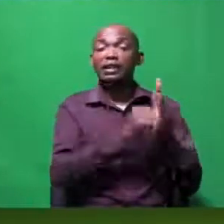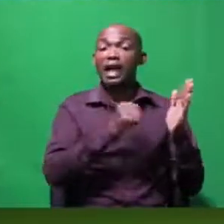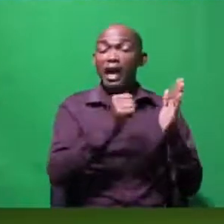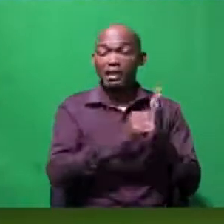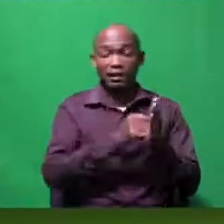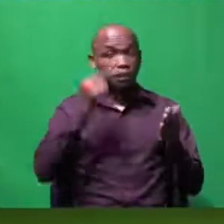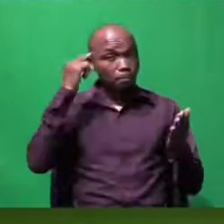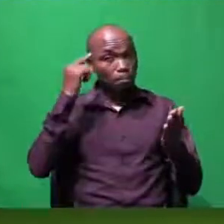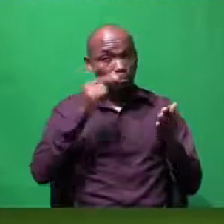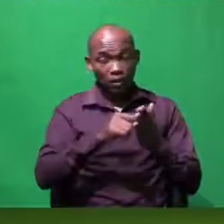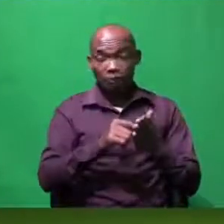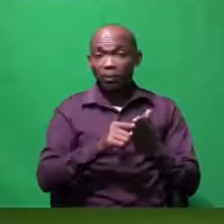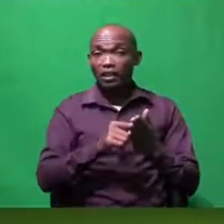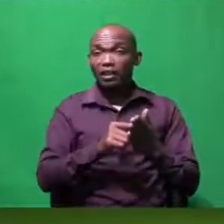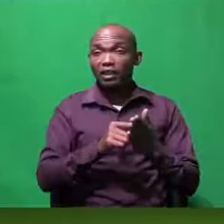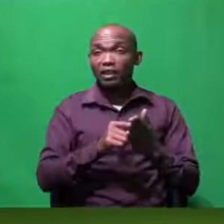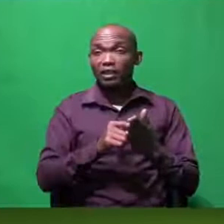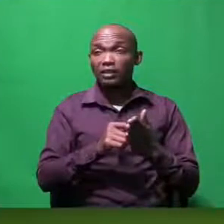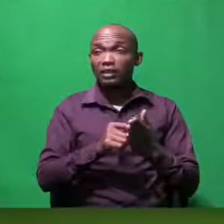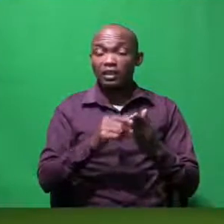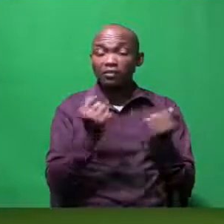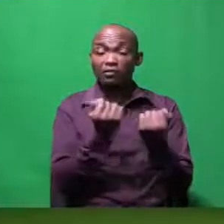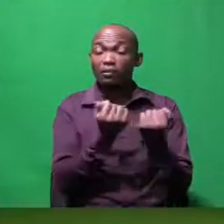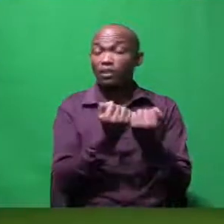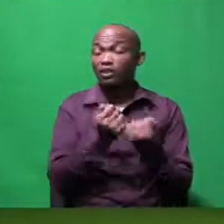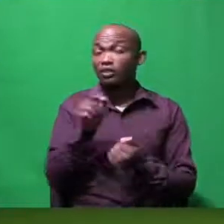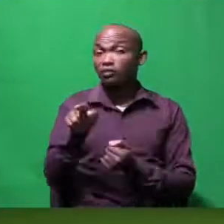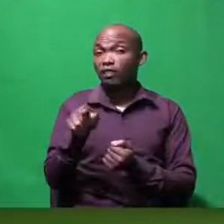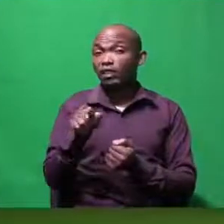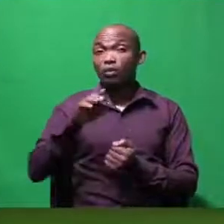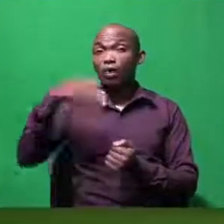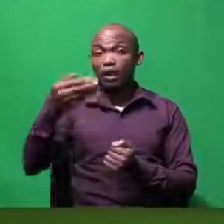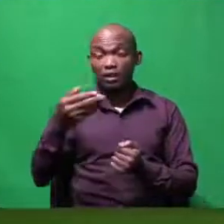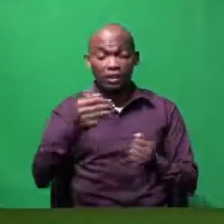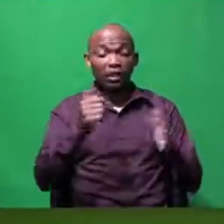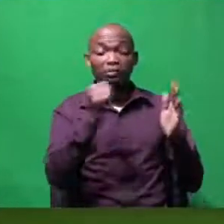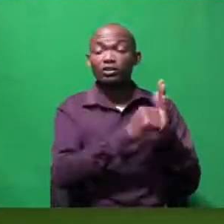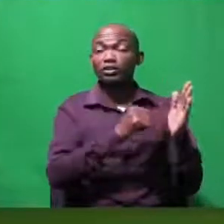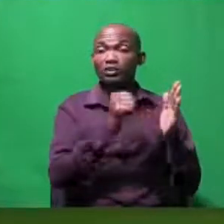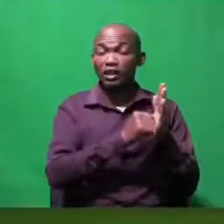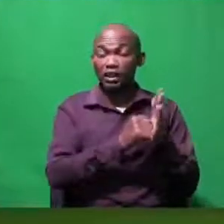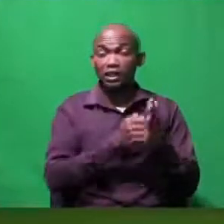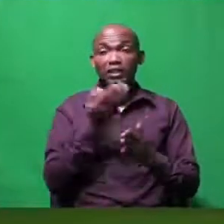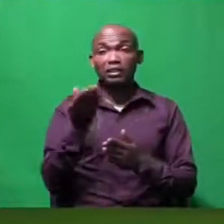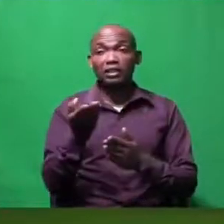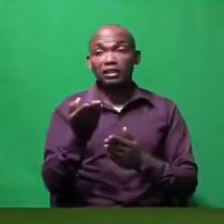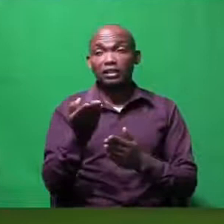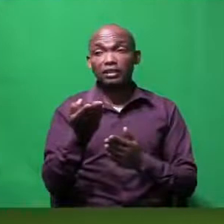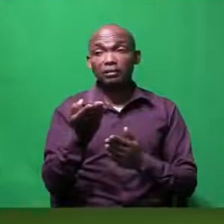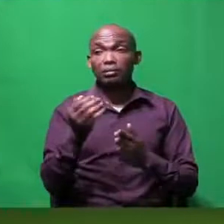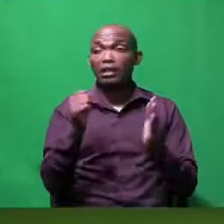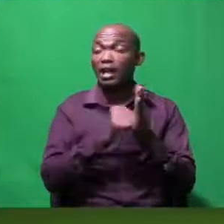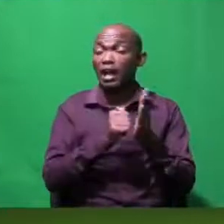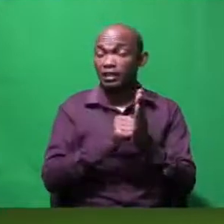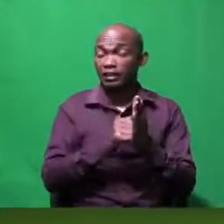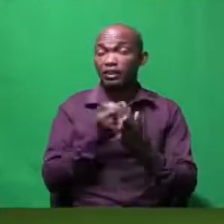We mean that as the formation is molten, but when they come to be dried, this rock can be hard.